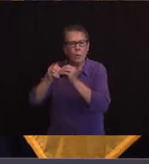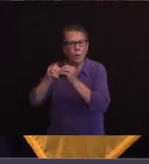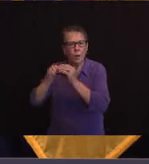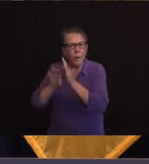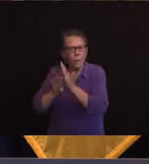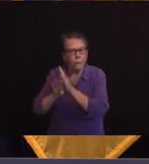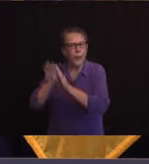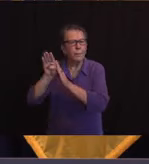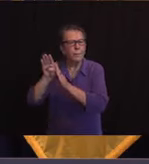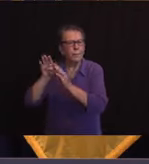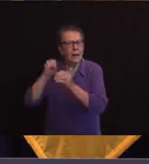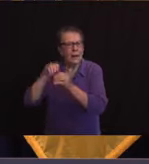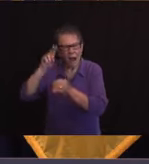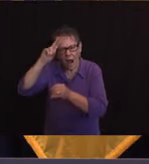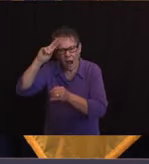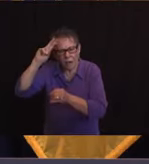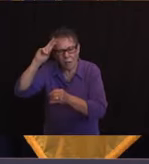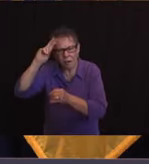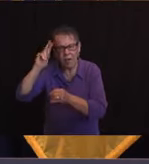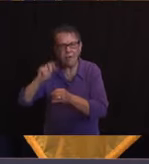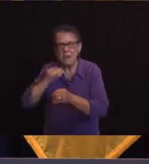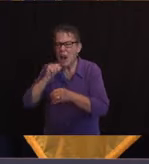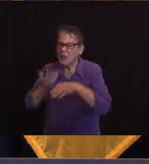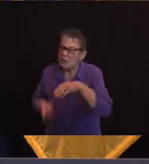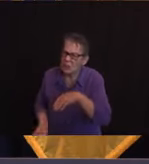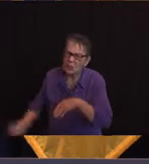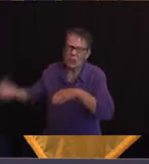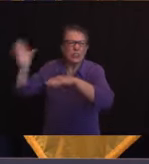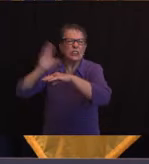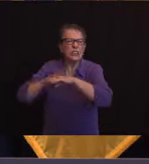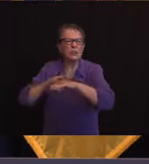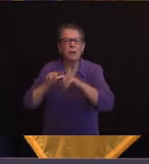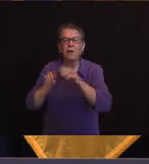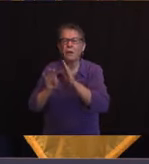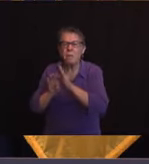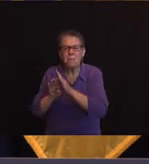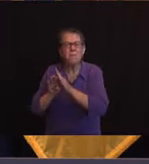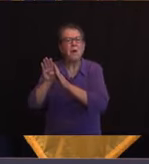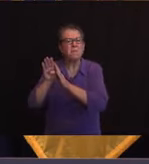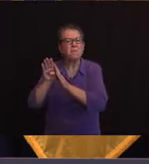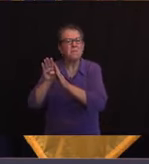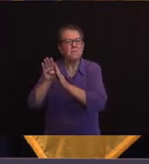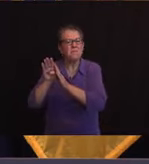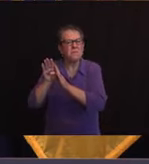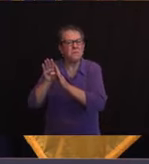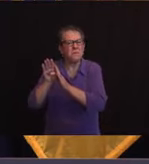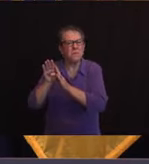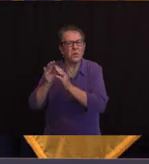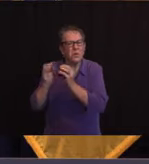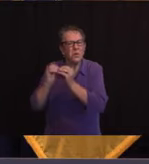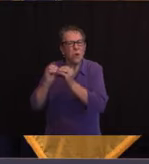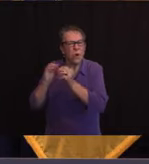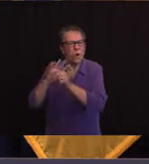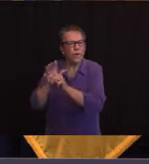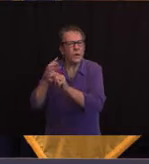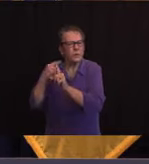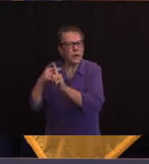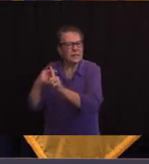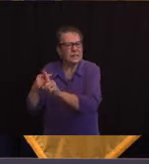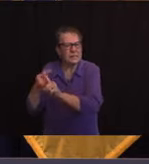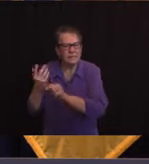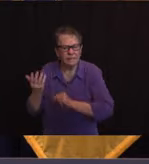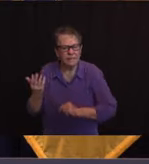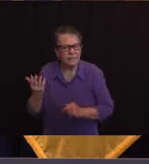leap up in case loads. So some people are saying, well, if